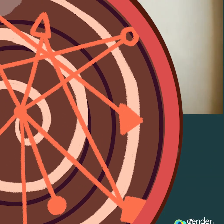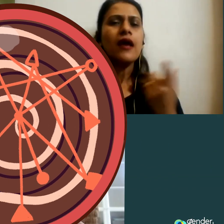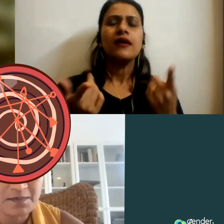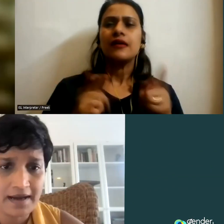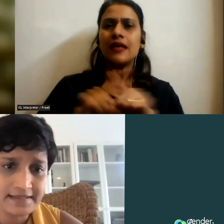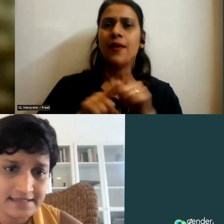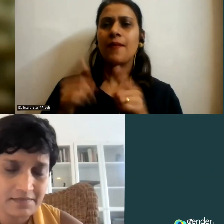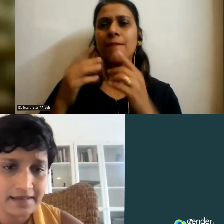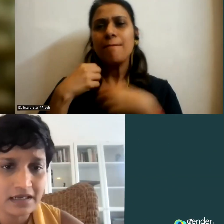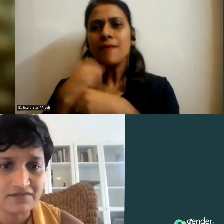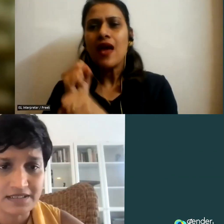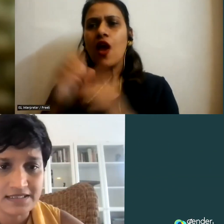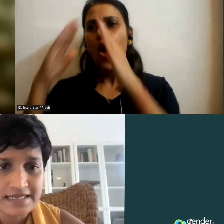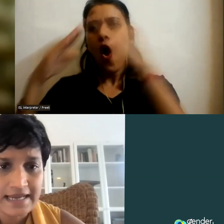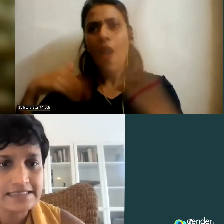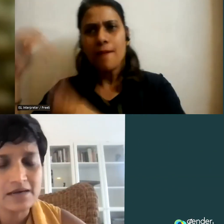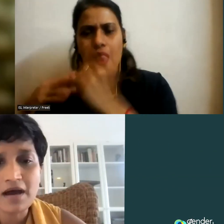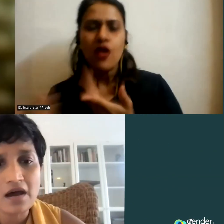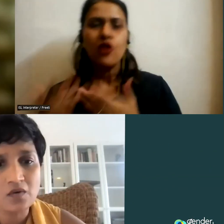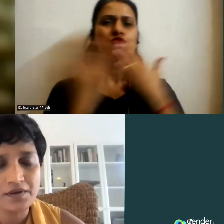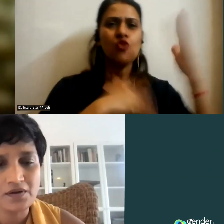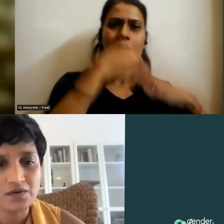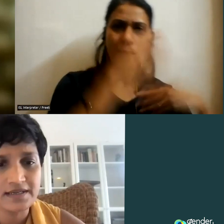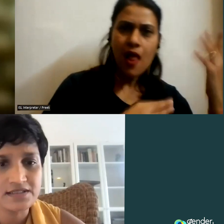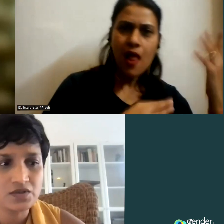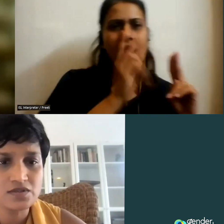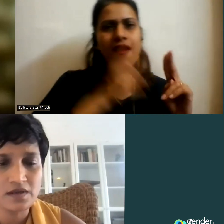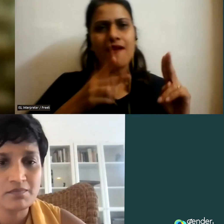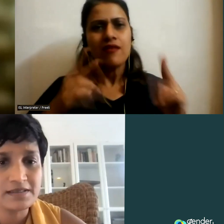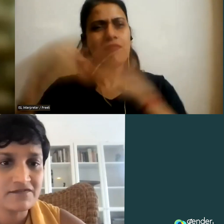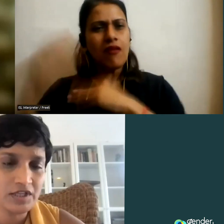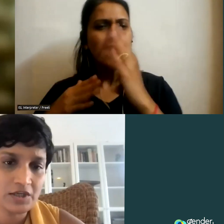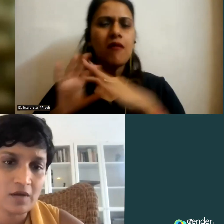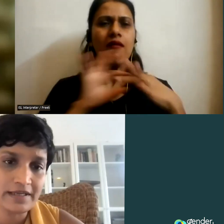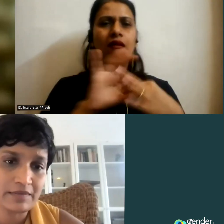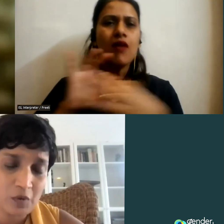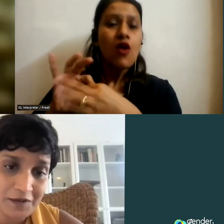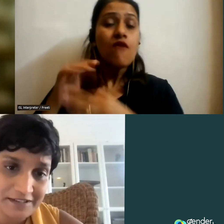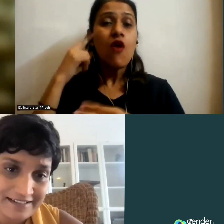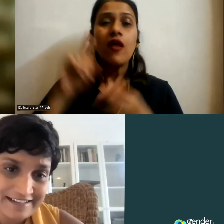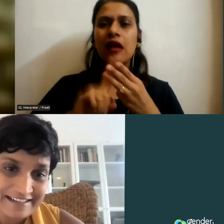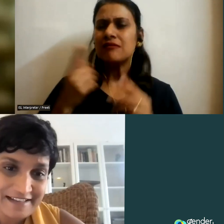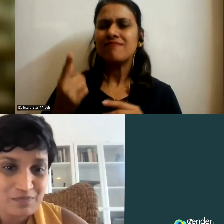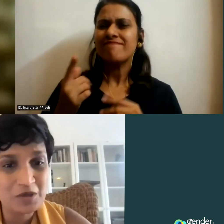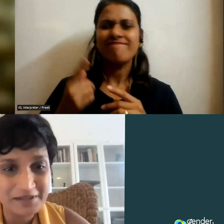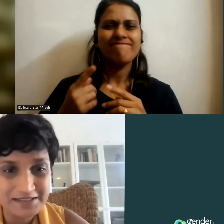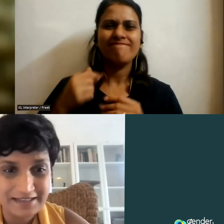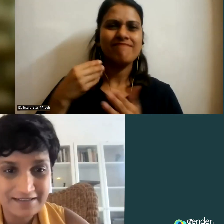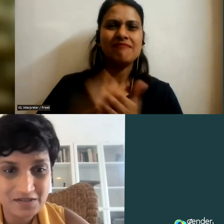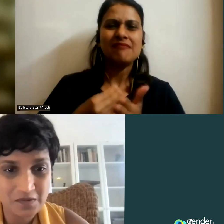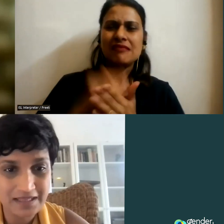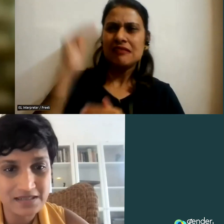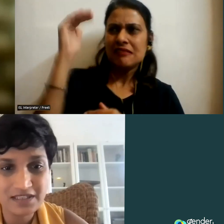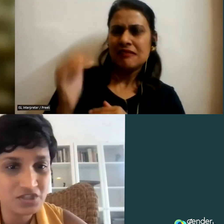homes built by the city, by the government, and somehow, the excuse when building for the economically poor is poor